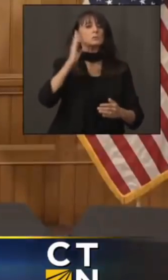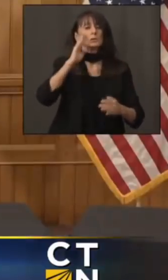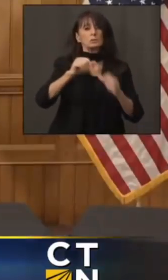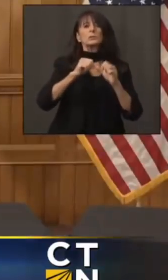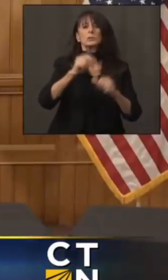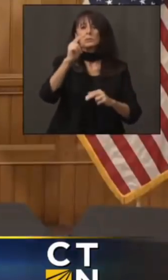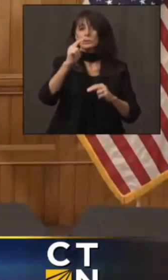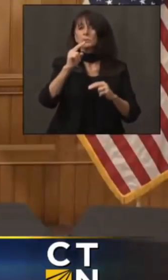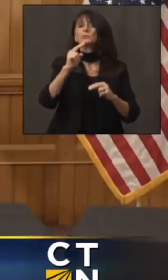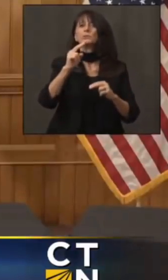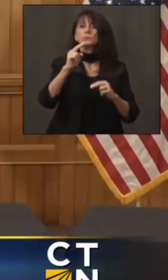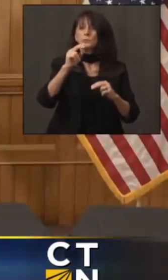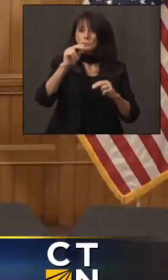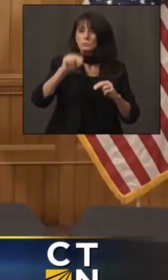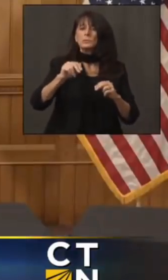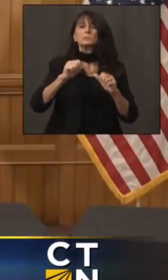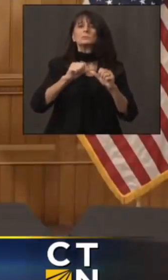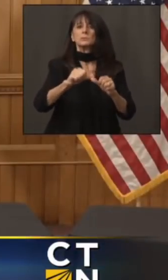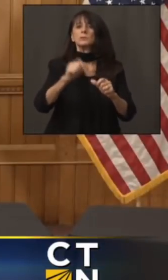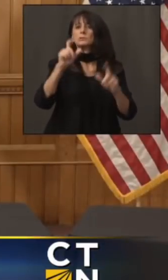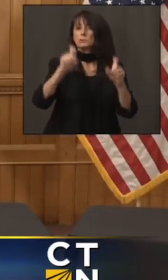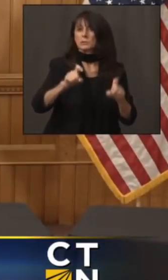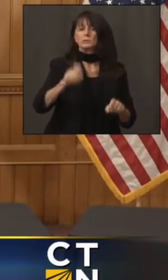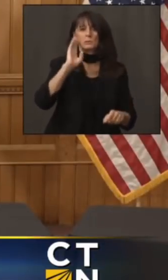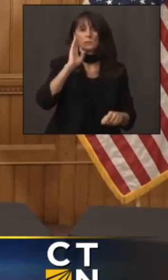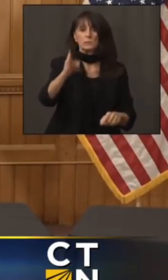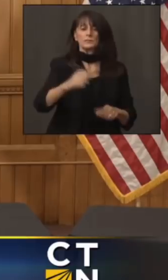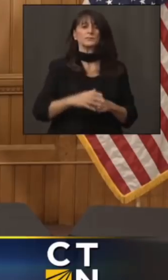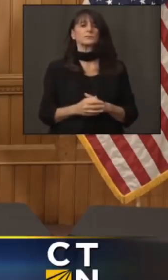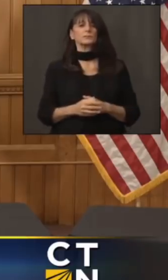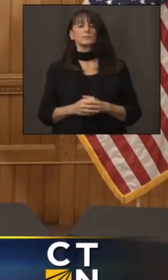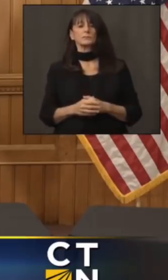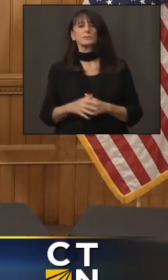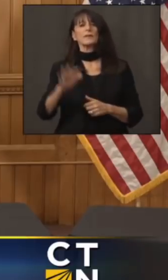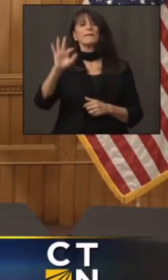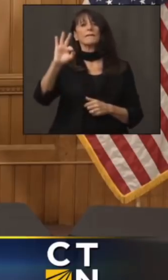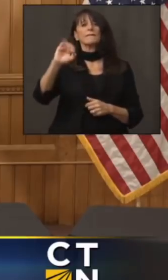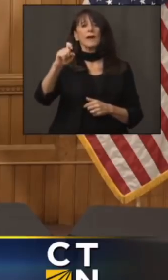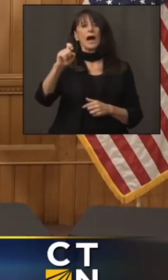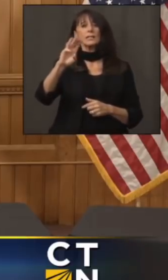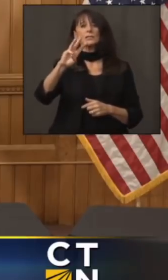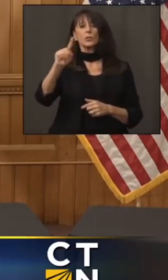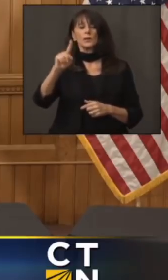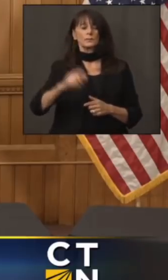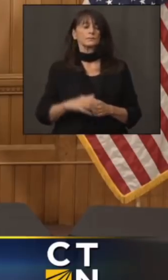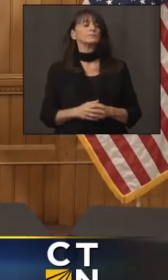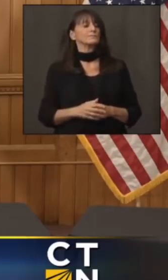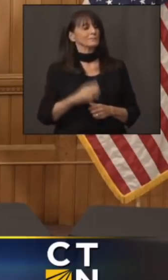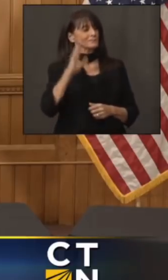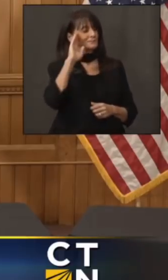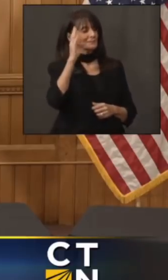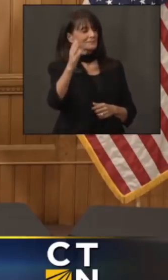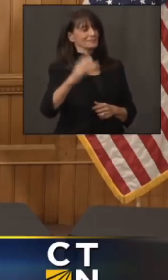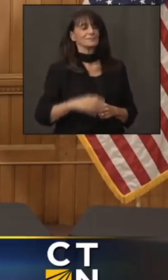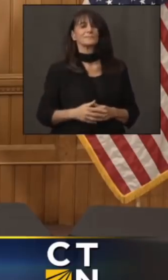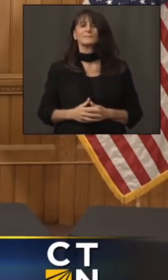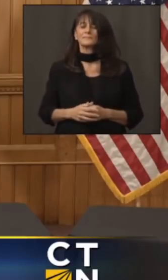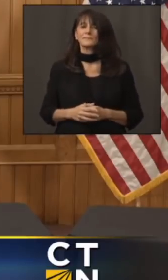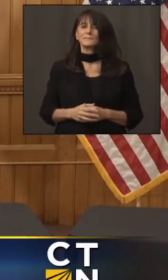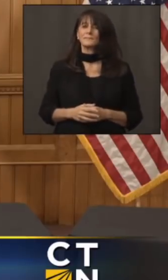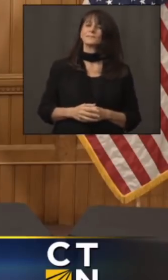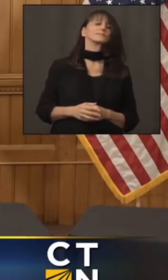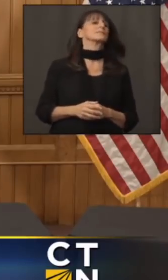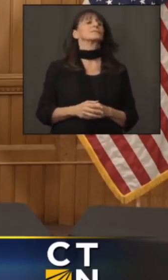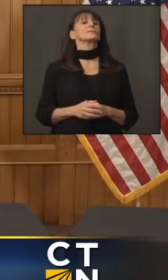Fox 61. Hi, Governor. Dave Puglisi with Fox 61.